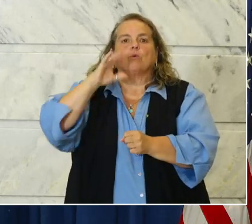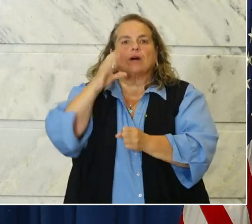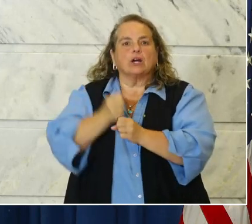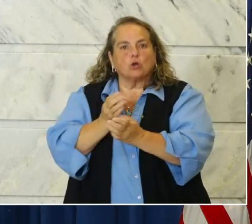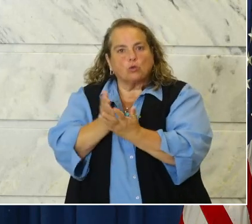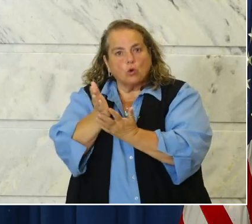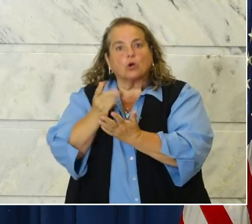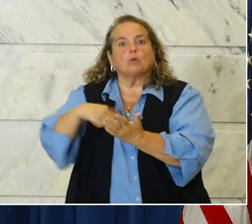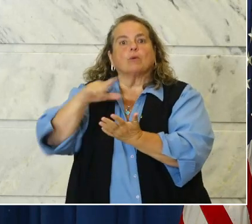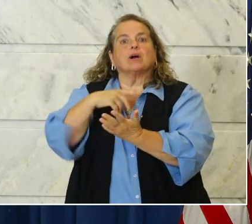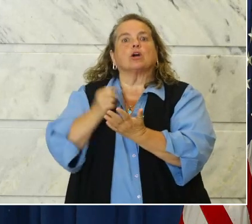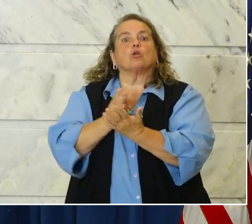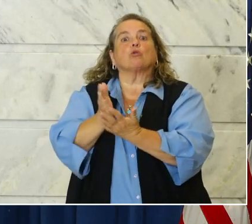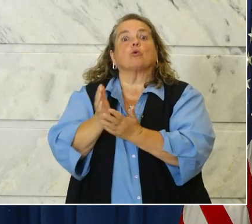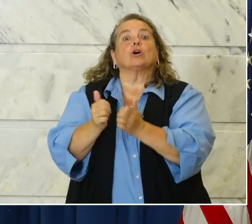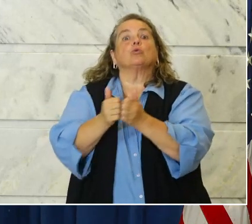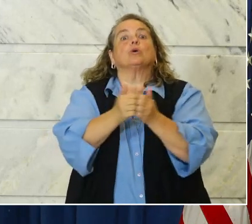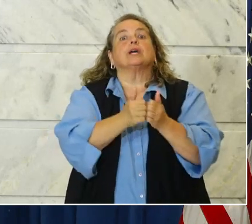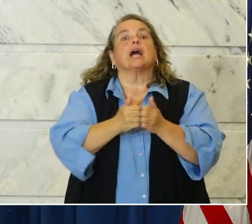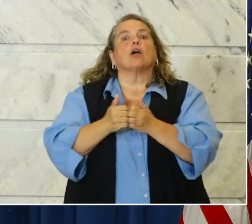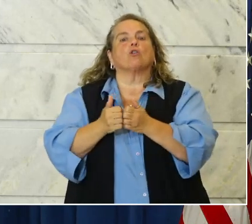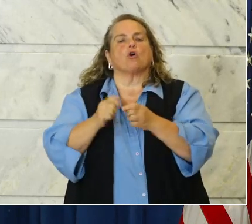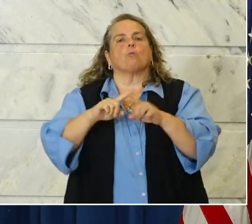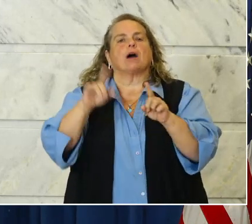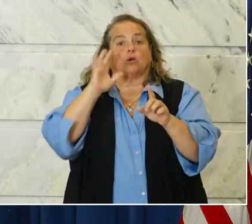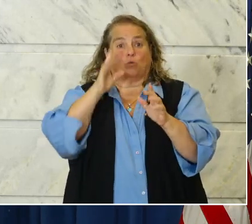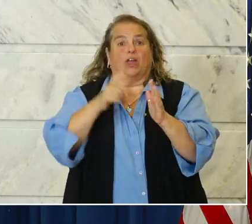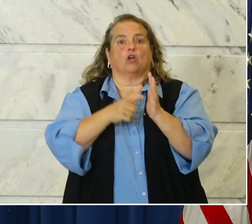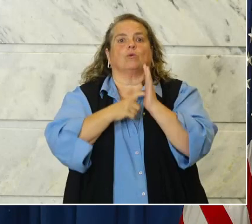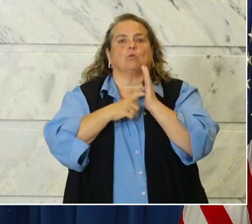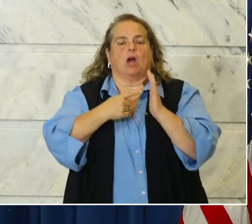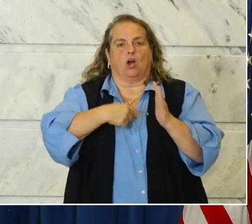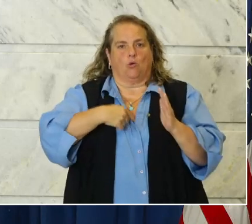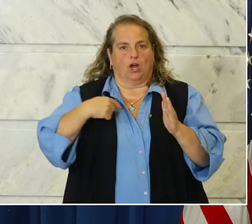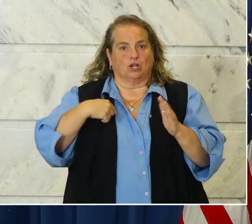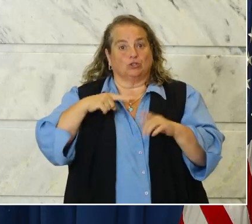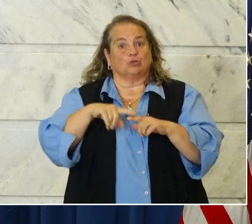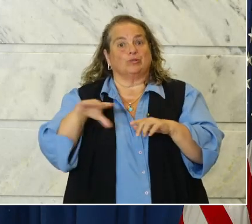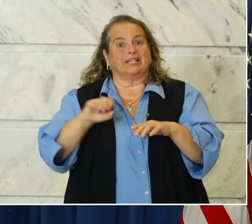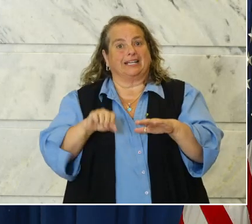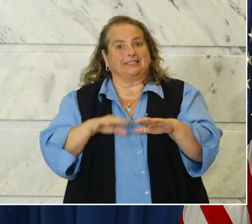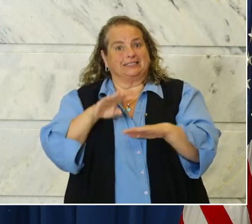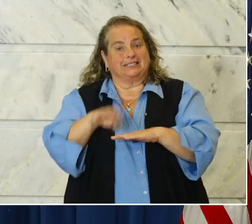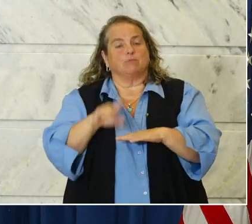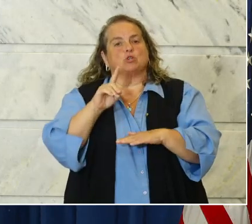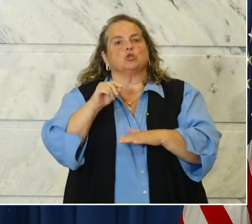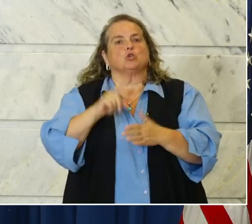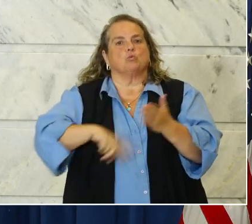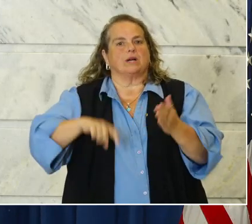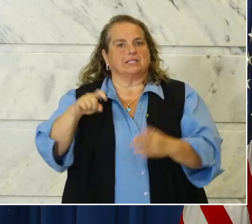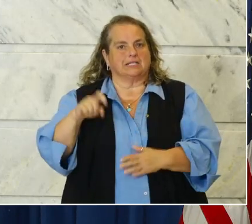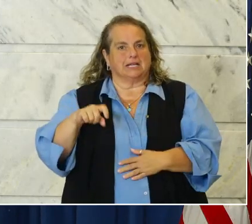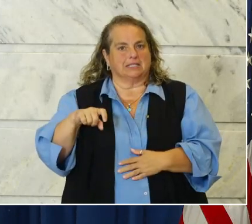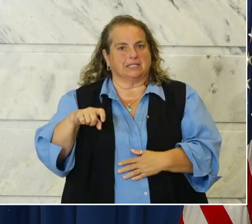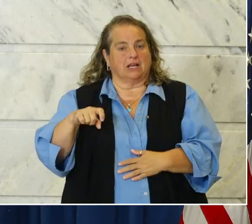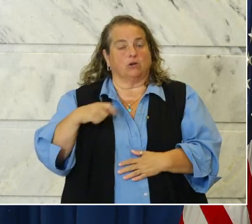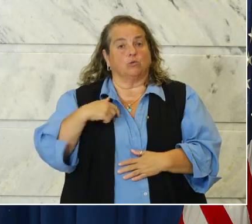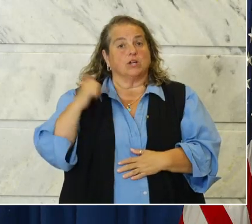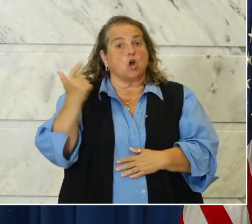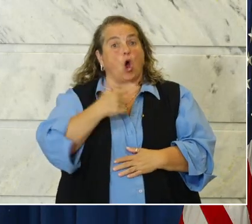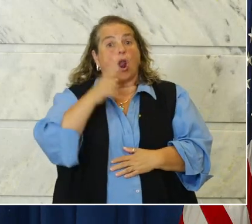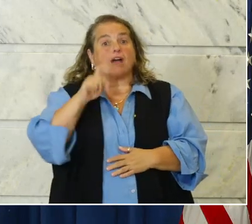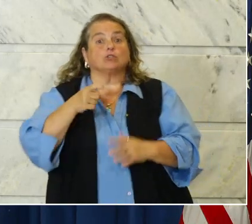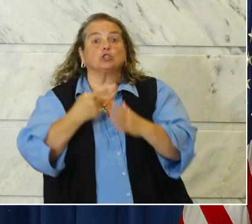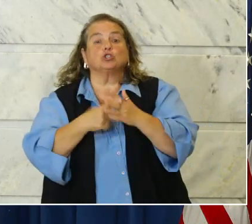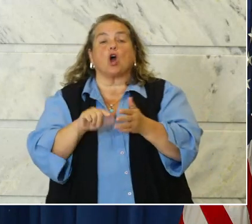going to require us to take some steps and to do what's necessary. We all have to start out